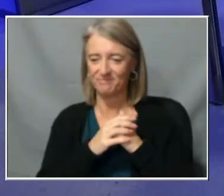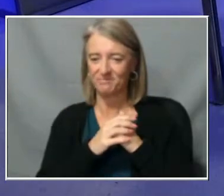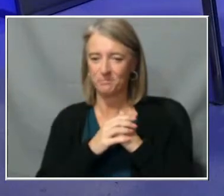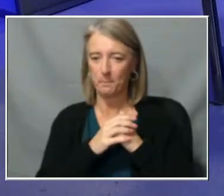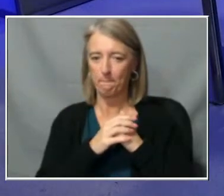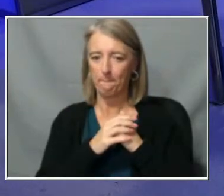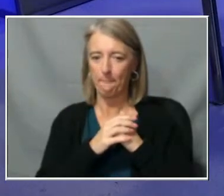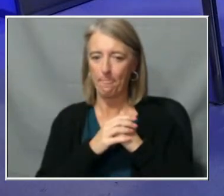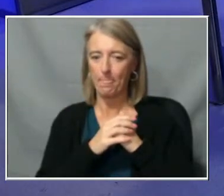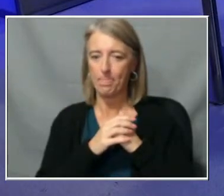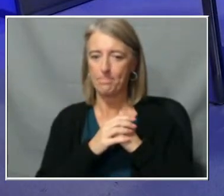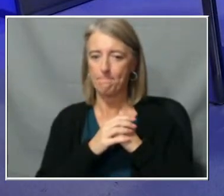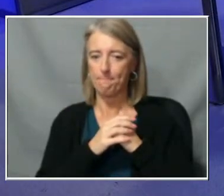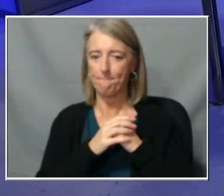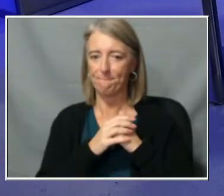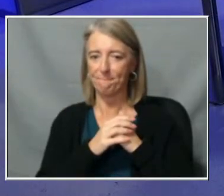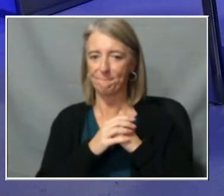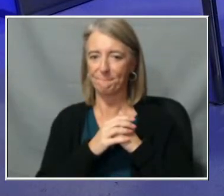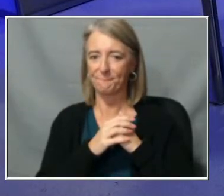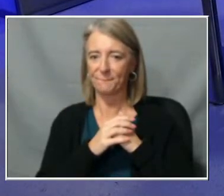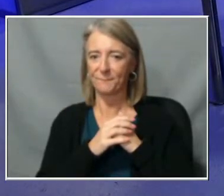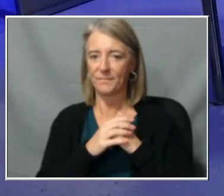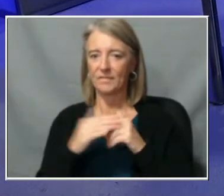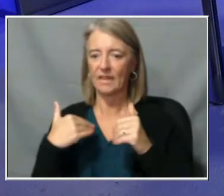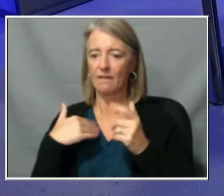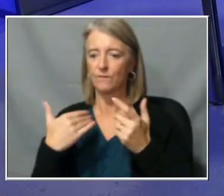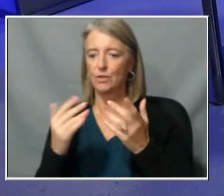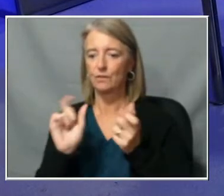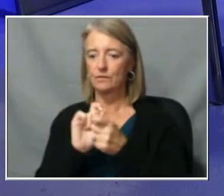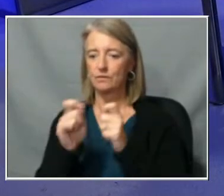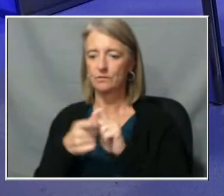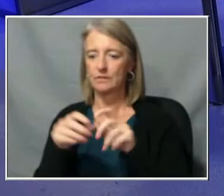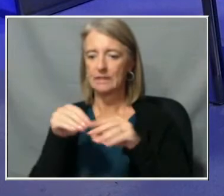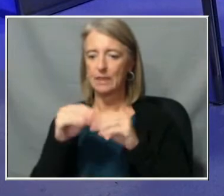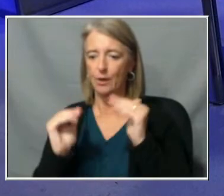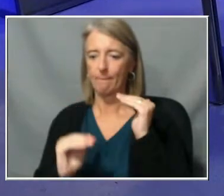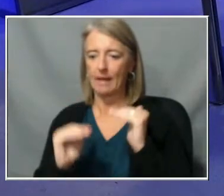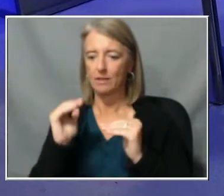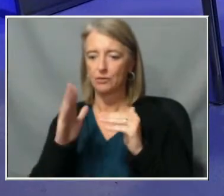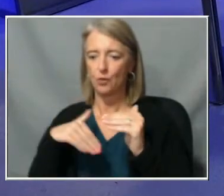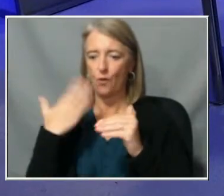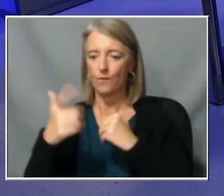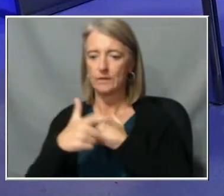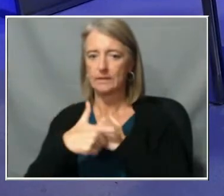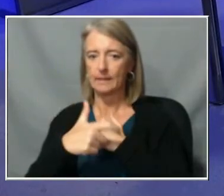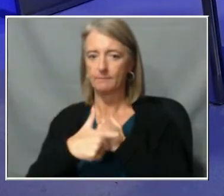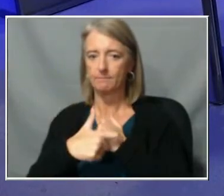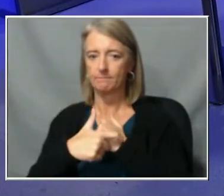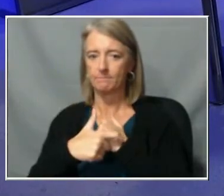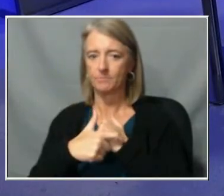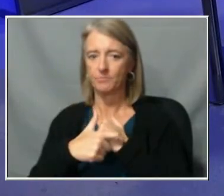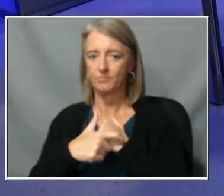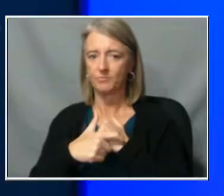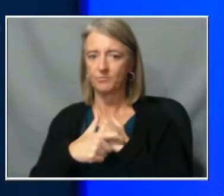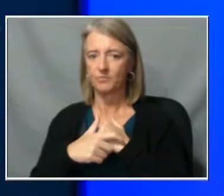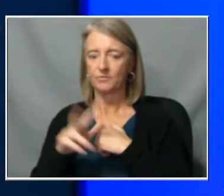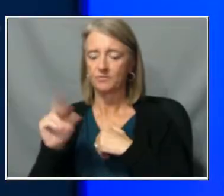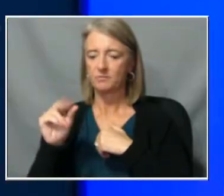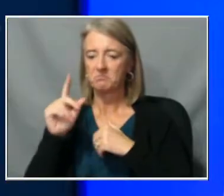question for Merle, asking, have you found changes in your balance over time? No, I haven't noticed